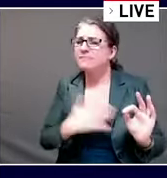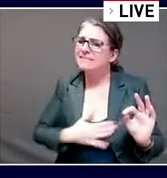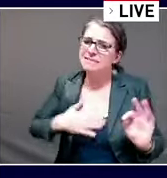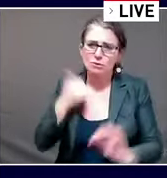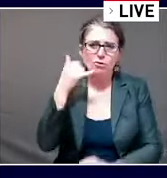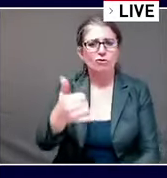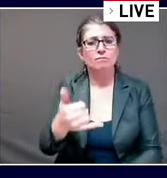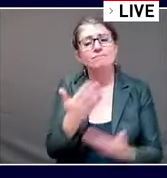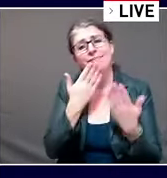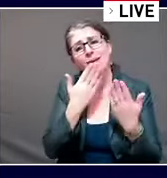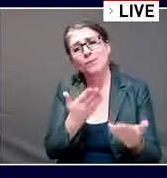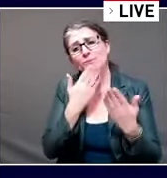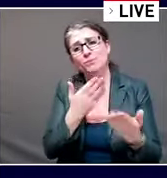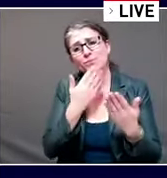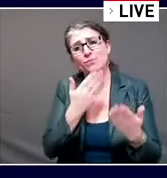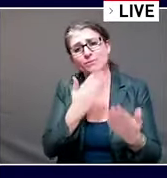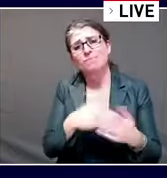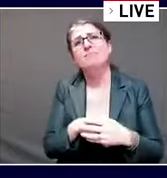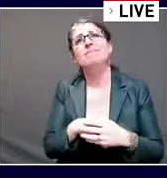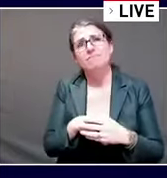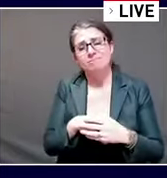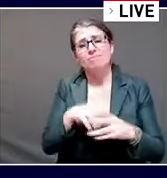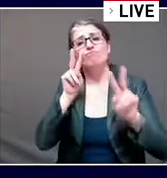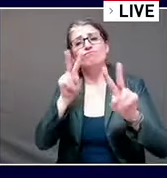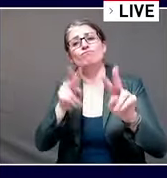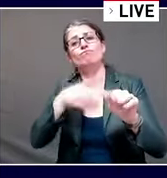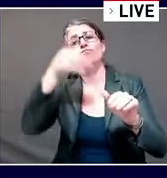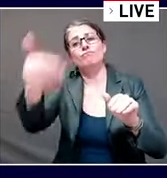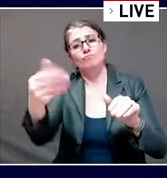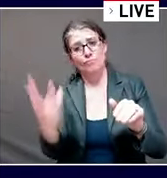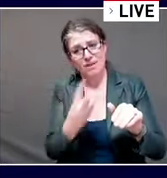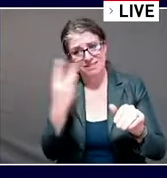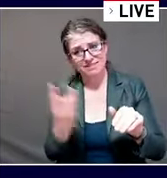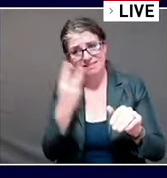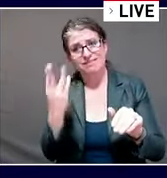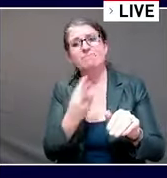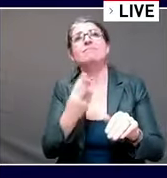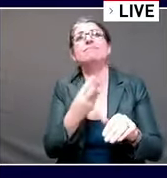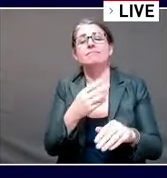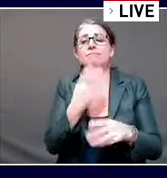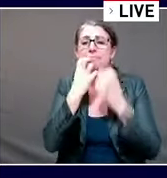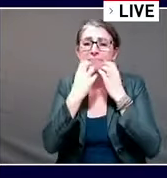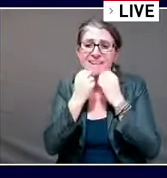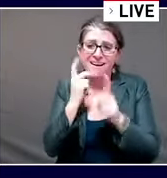again on Wednesday. In the meantime, as always, please be kind and take care of one another.